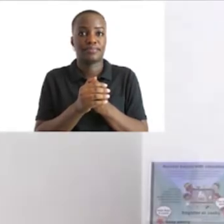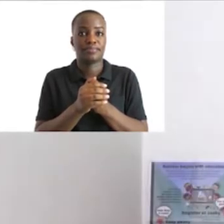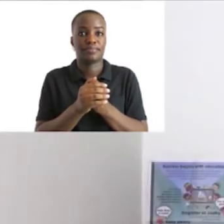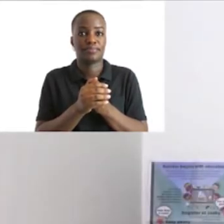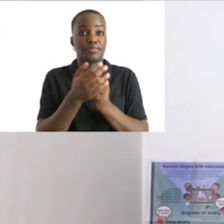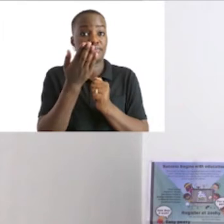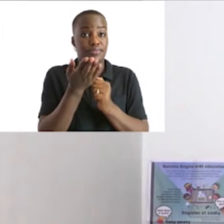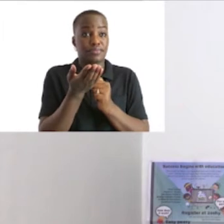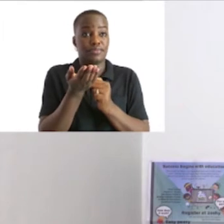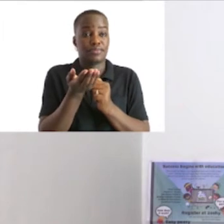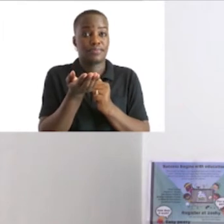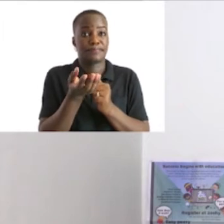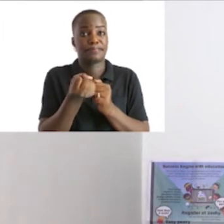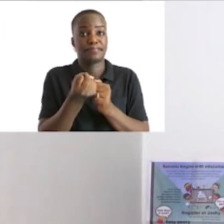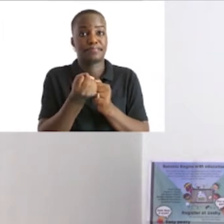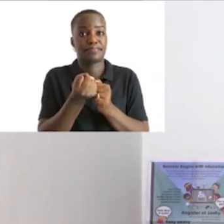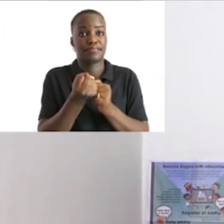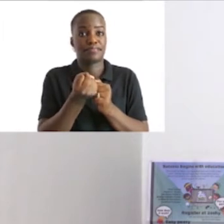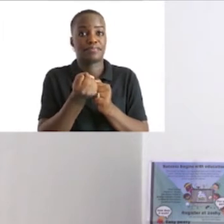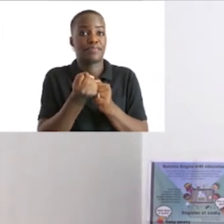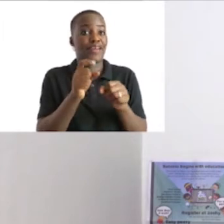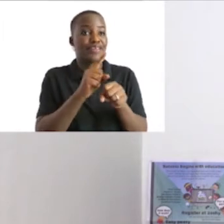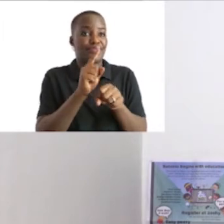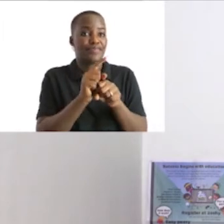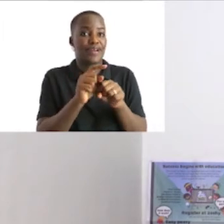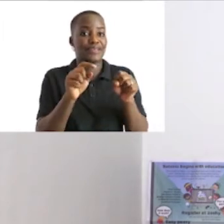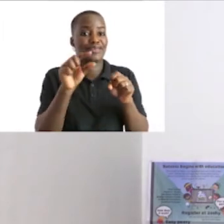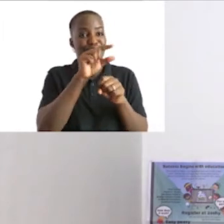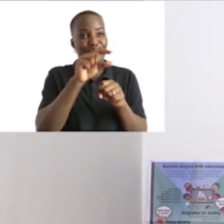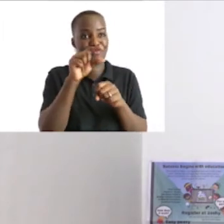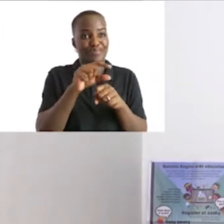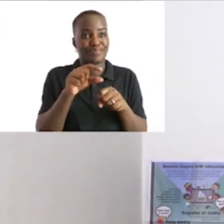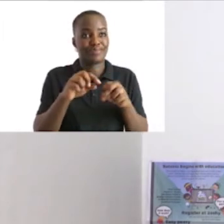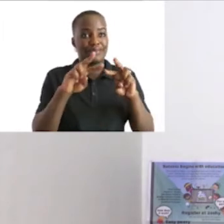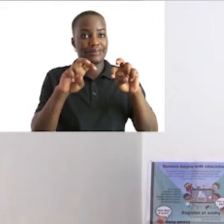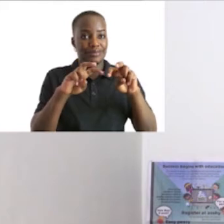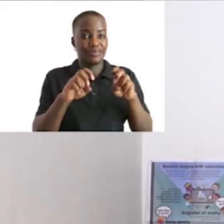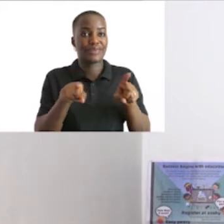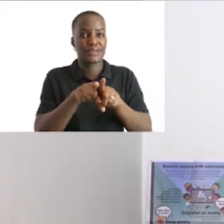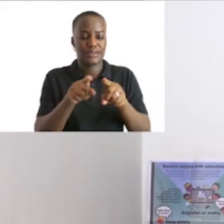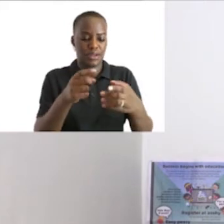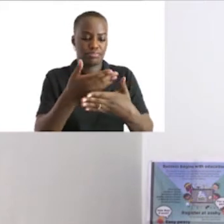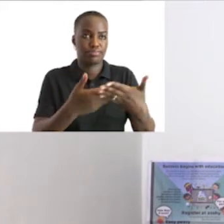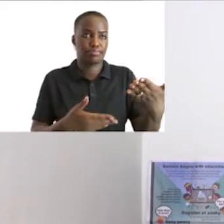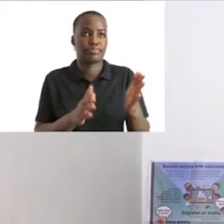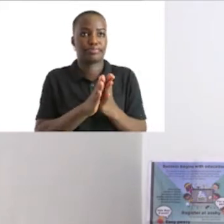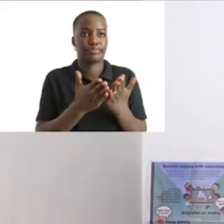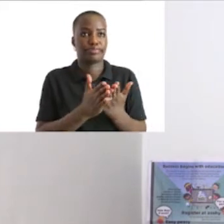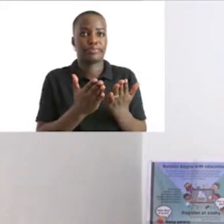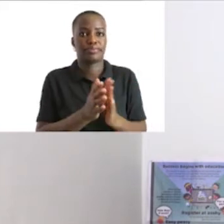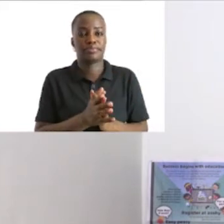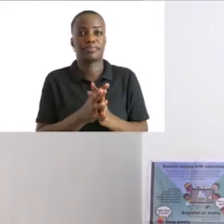On the board, we have our first word search, which is exactly the same in your books. We are going to look at